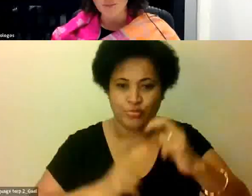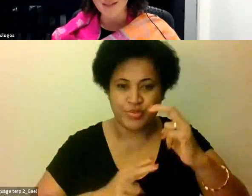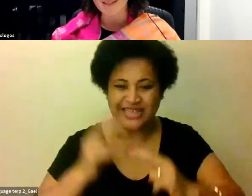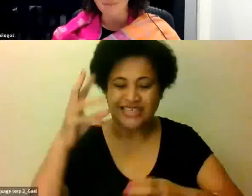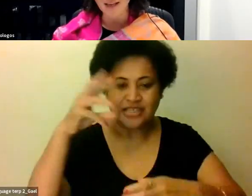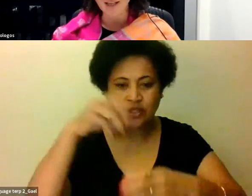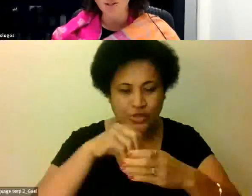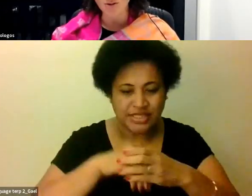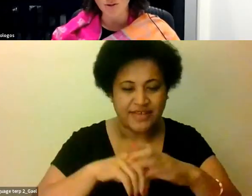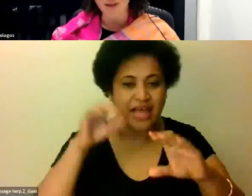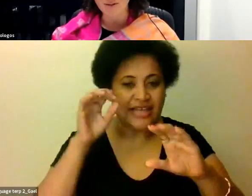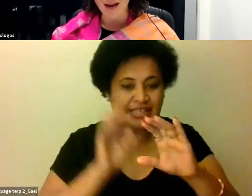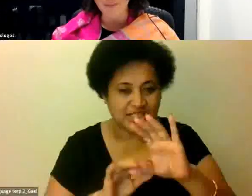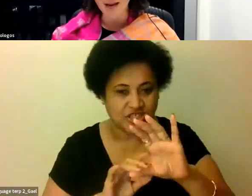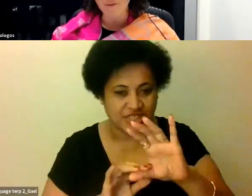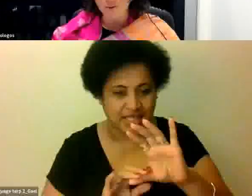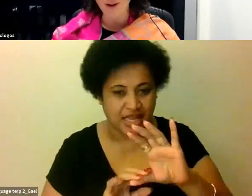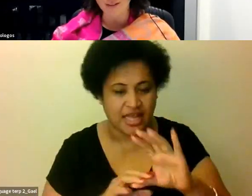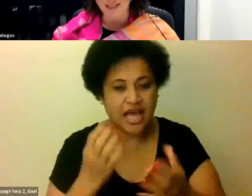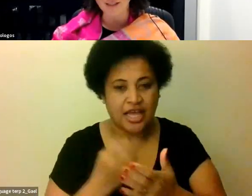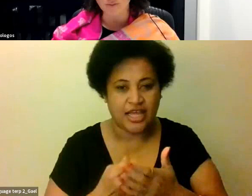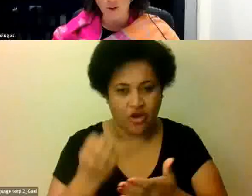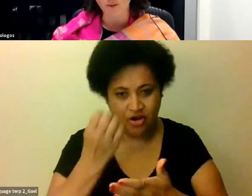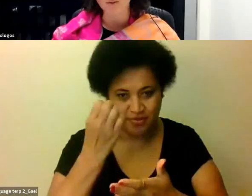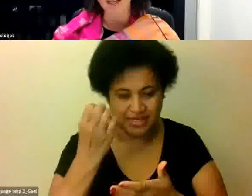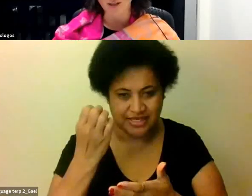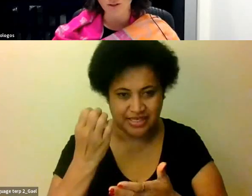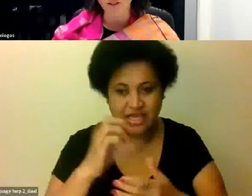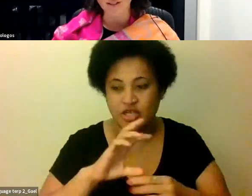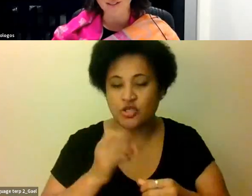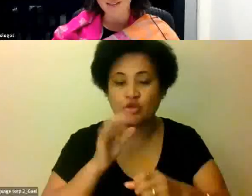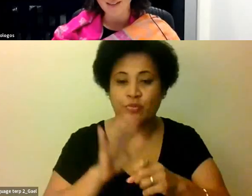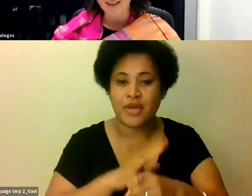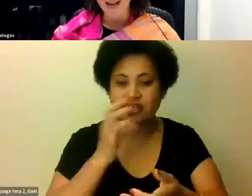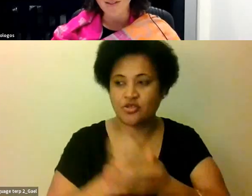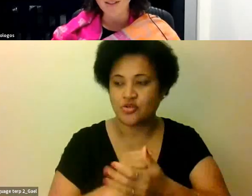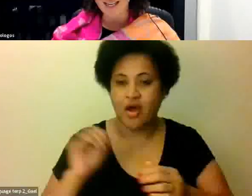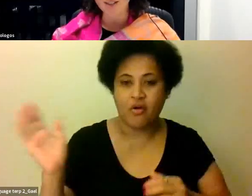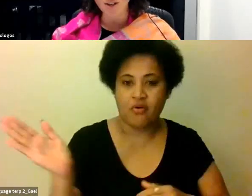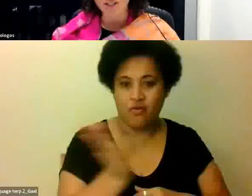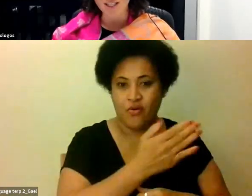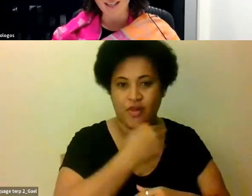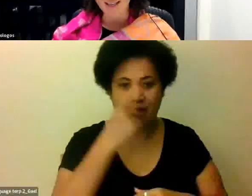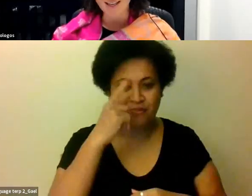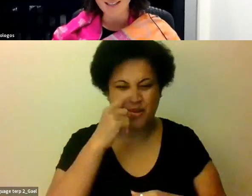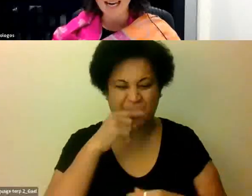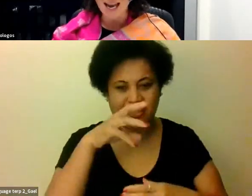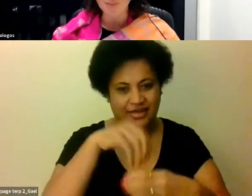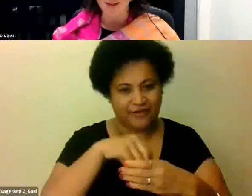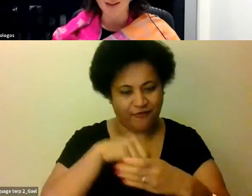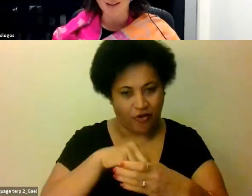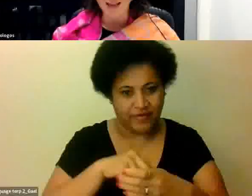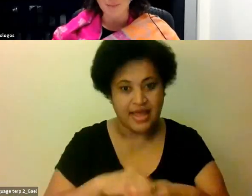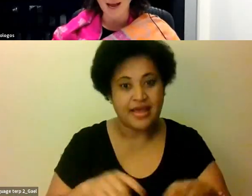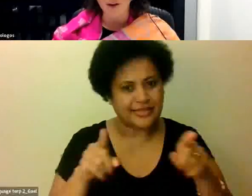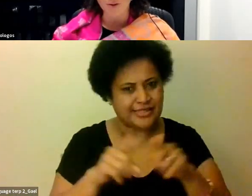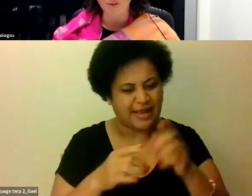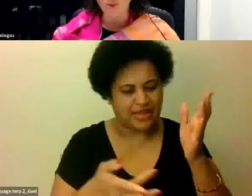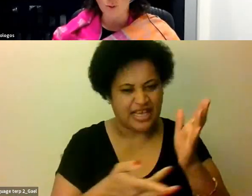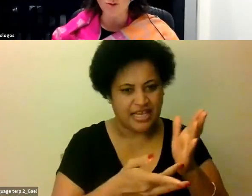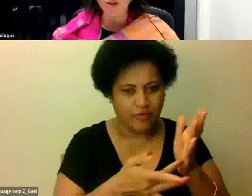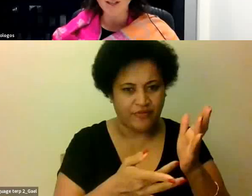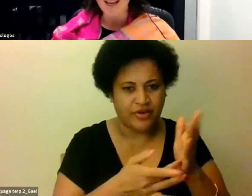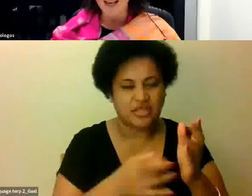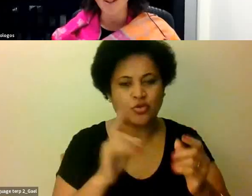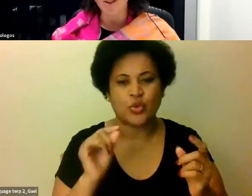digital economies and making sure that everyone is involved and included, and that the technology is enabling and empowering